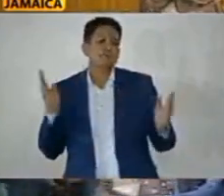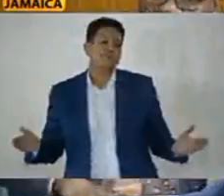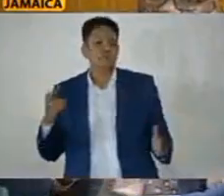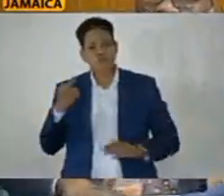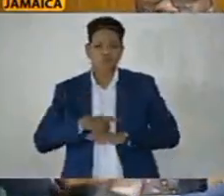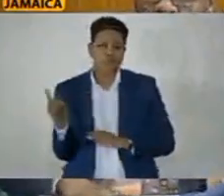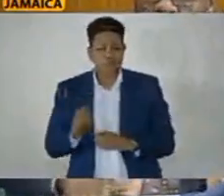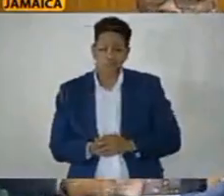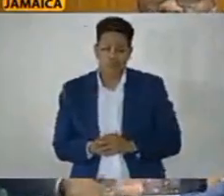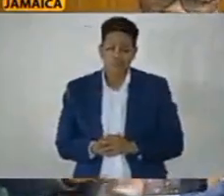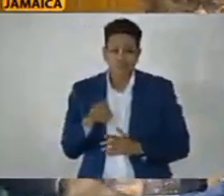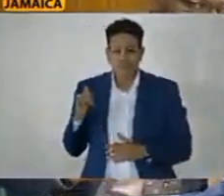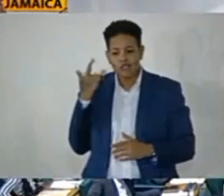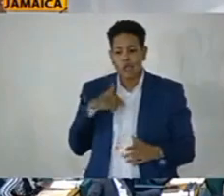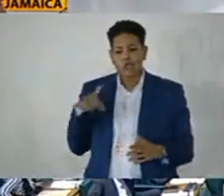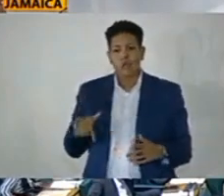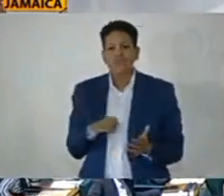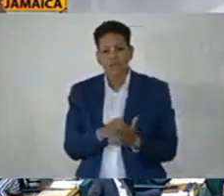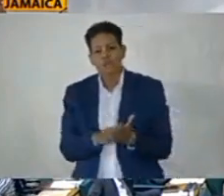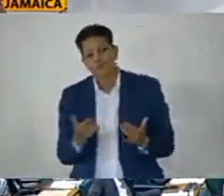we're objecting.